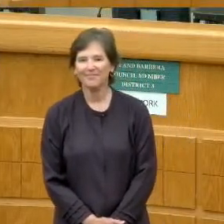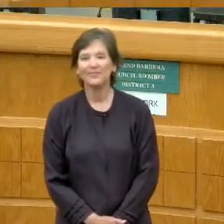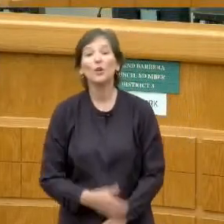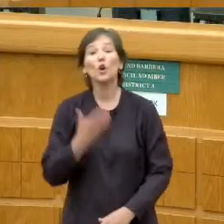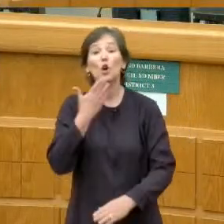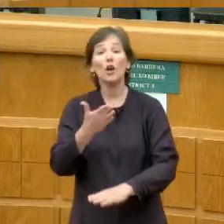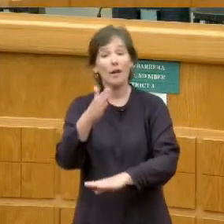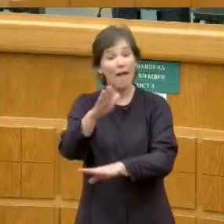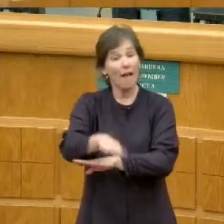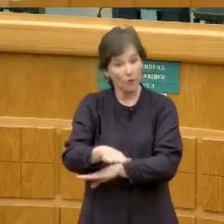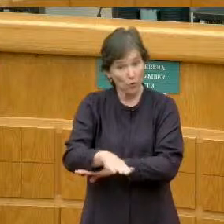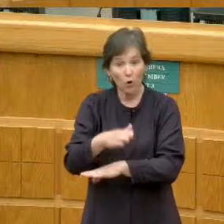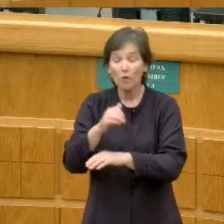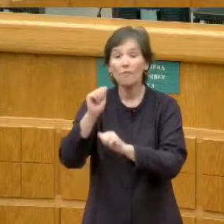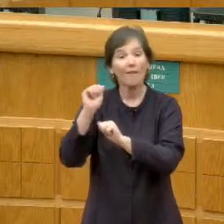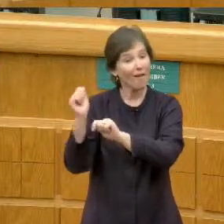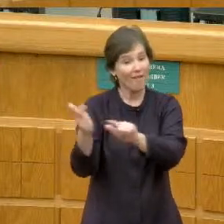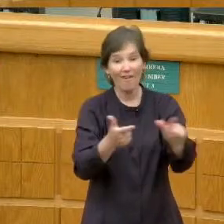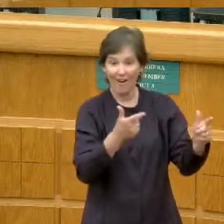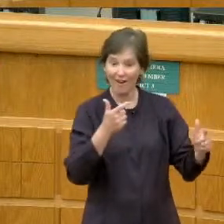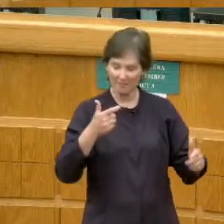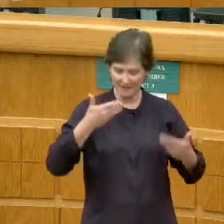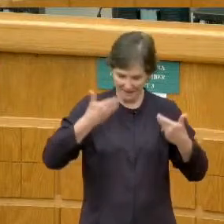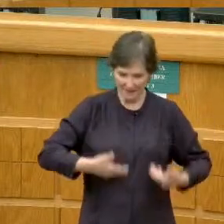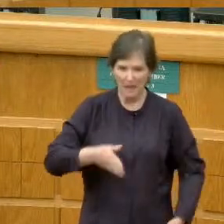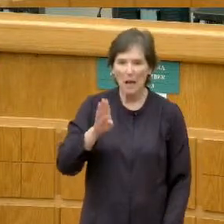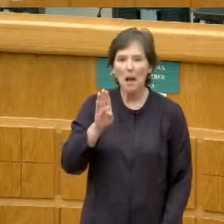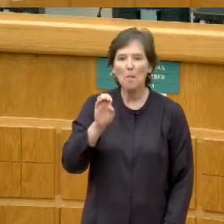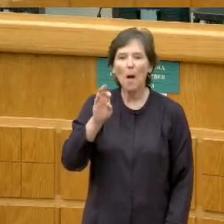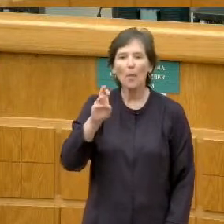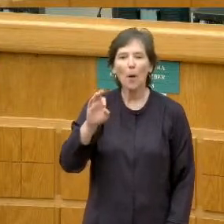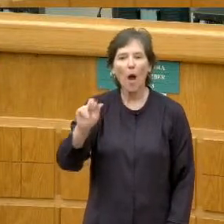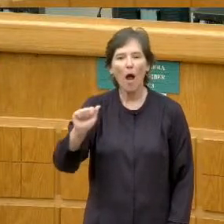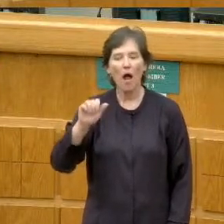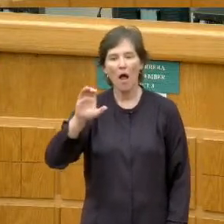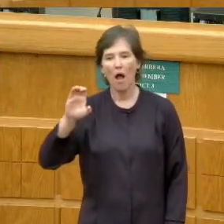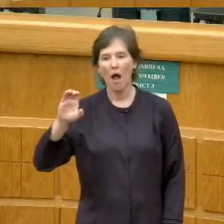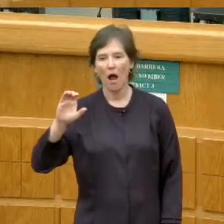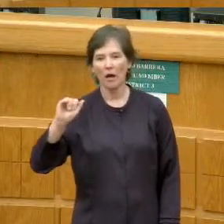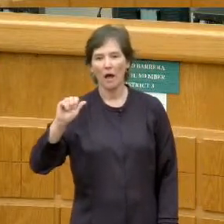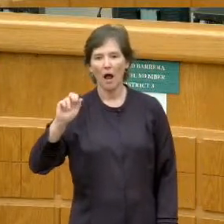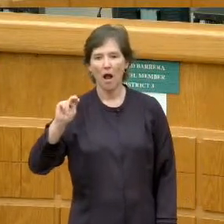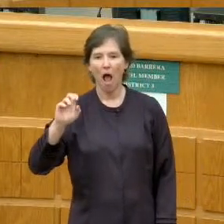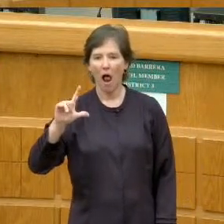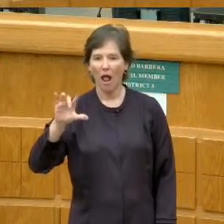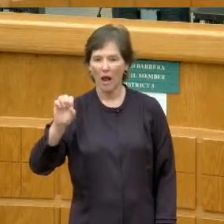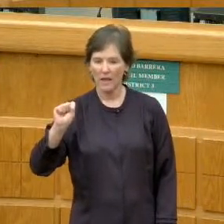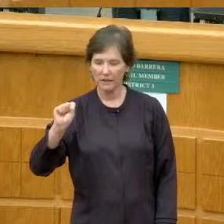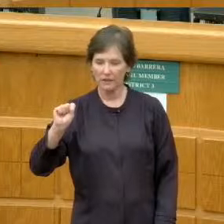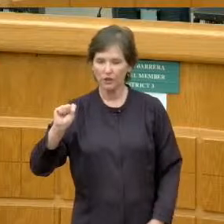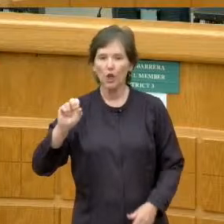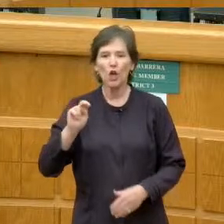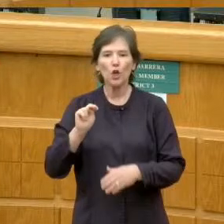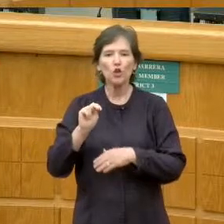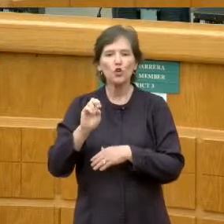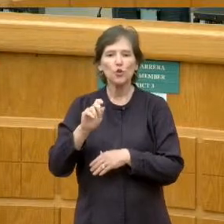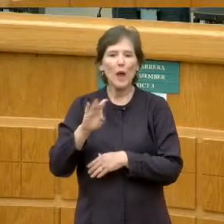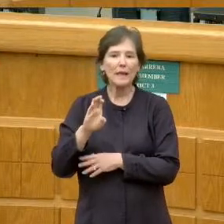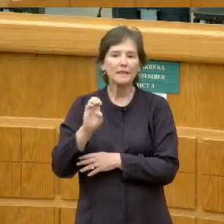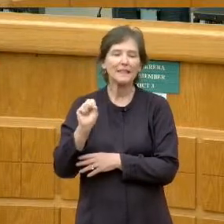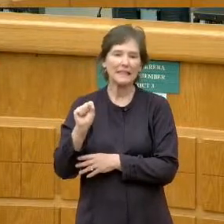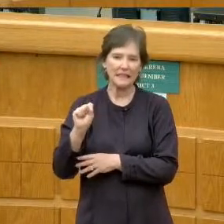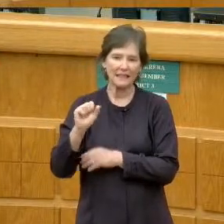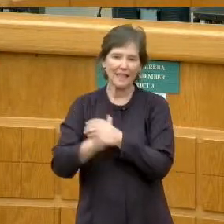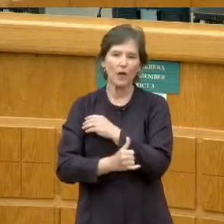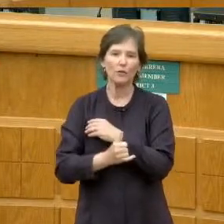Good afternoon, everybody. Barbara Canales, Nueces County Judge. Well, a little less than 2 weeks ago,